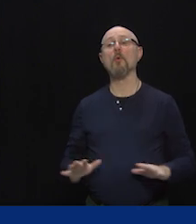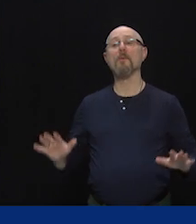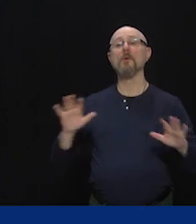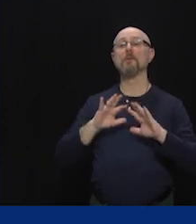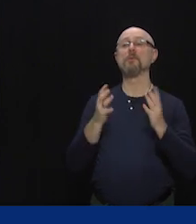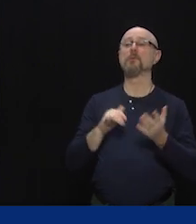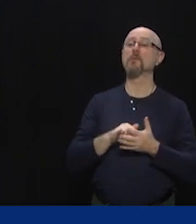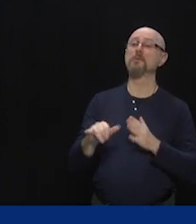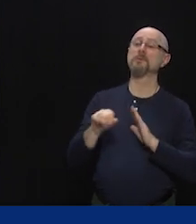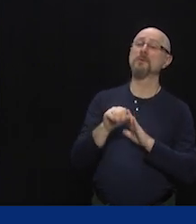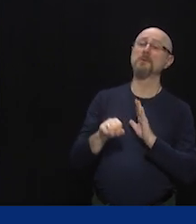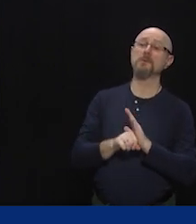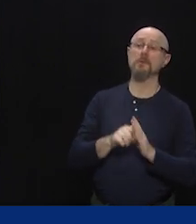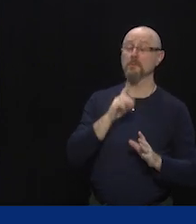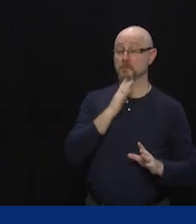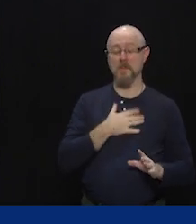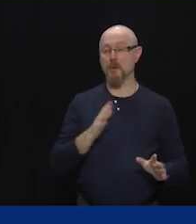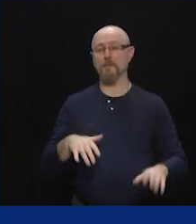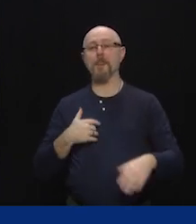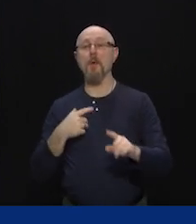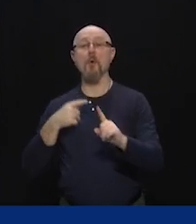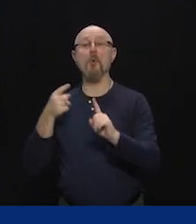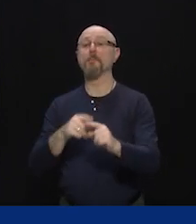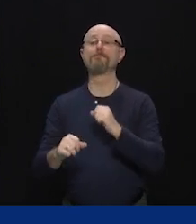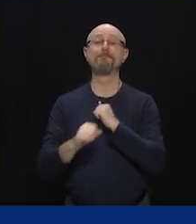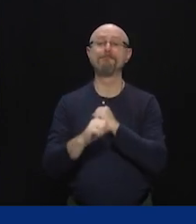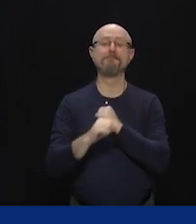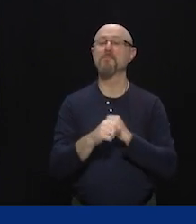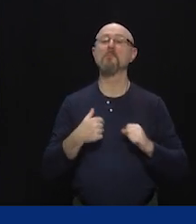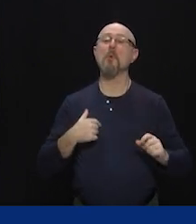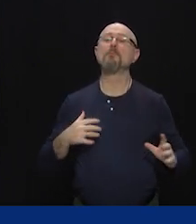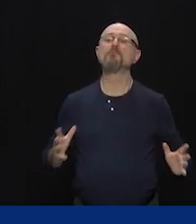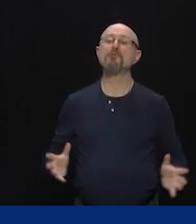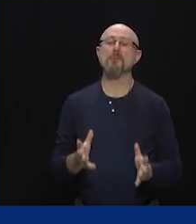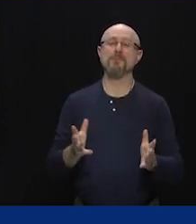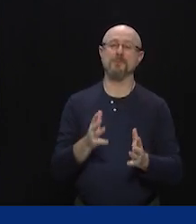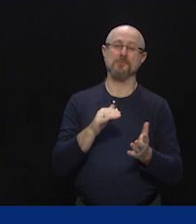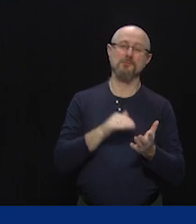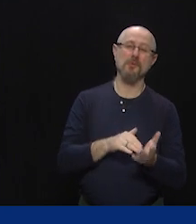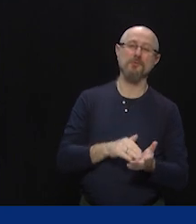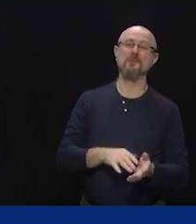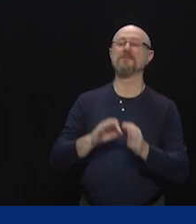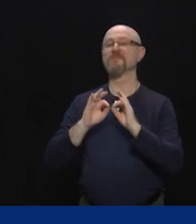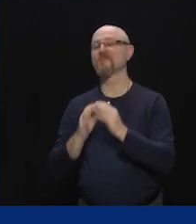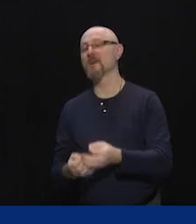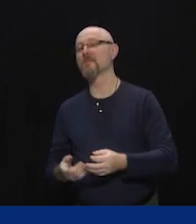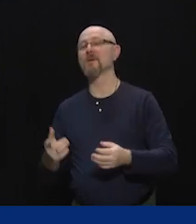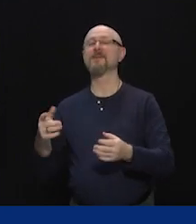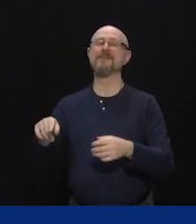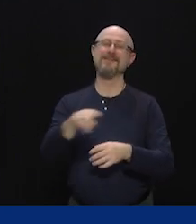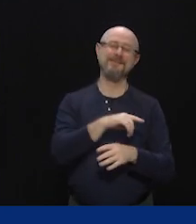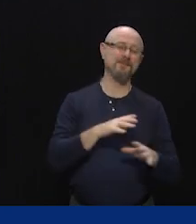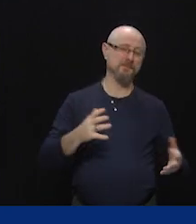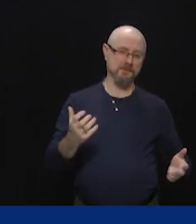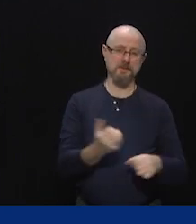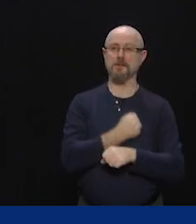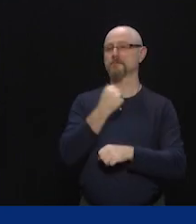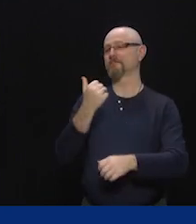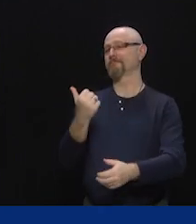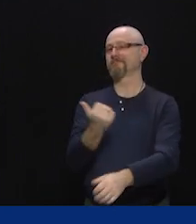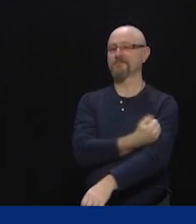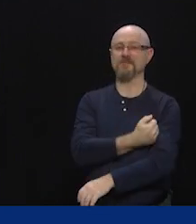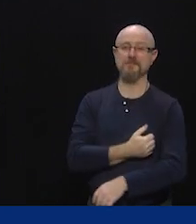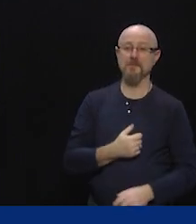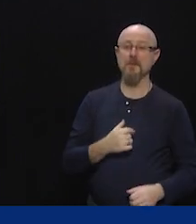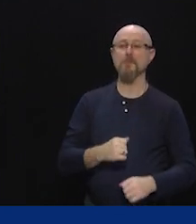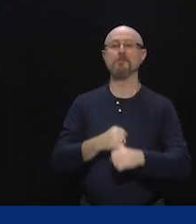to motivate pediatricians and families to seek the protection of vaccination, protection both for the vaccinated